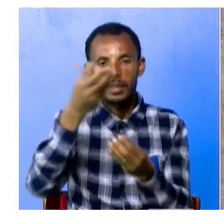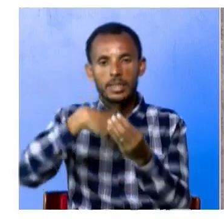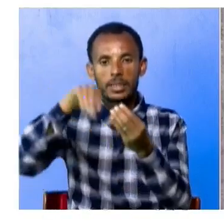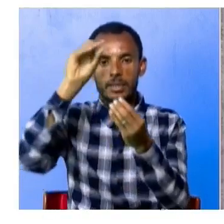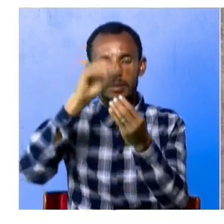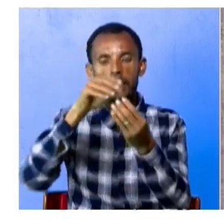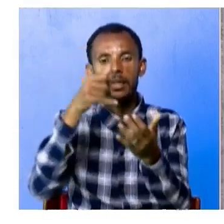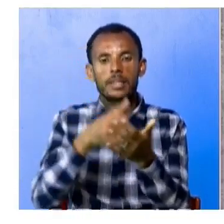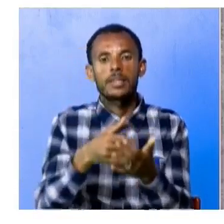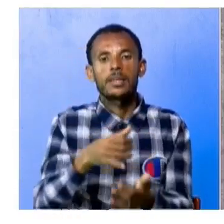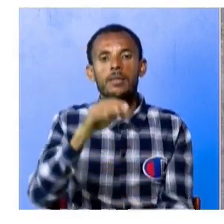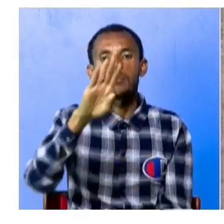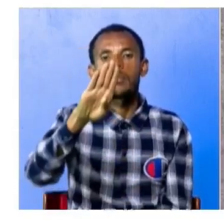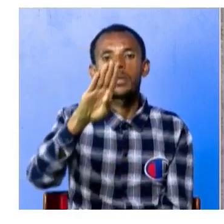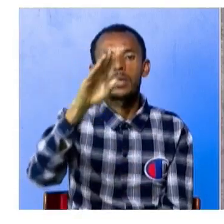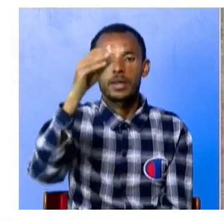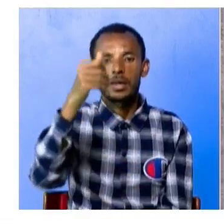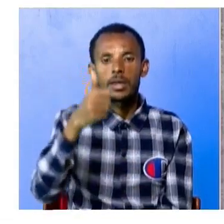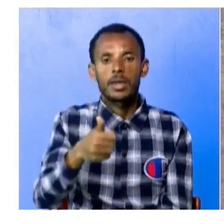is BAD.